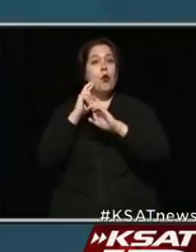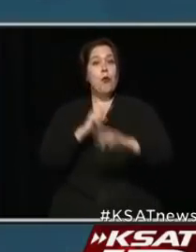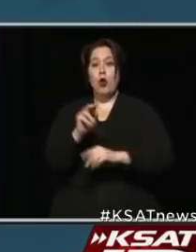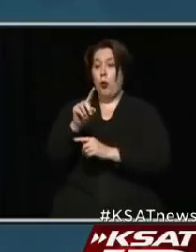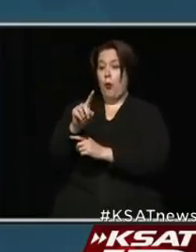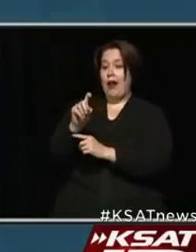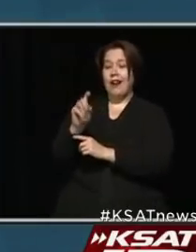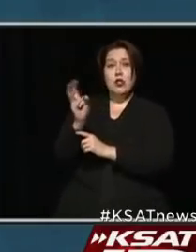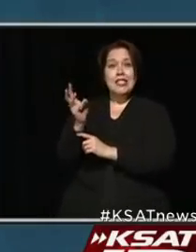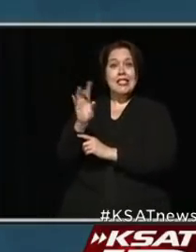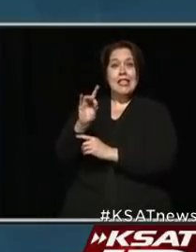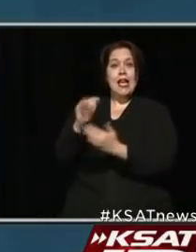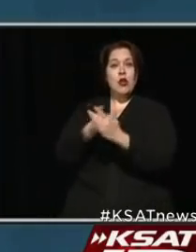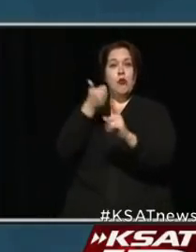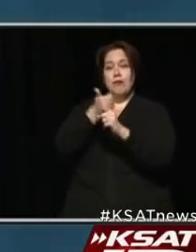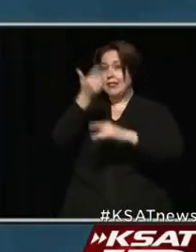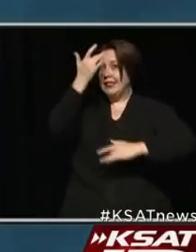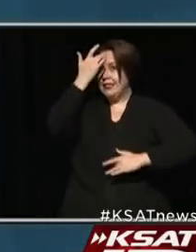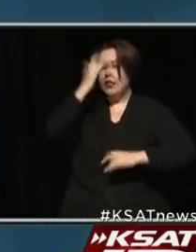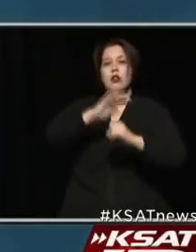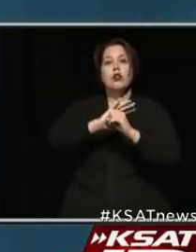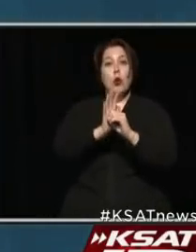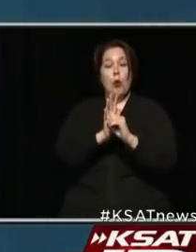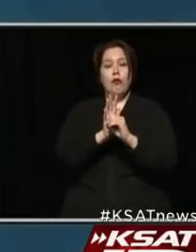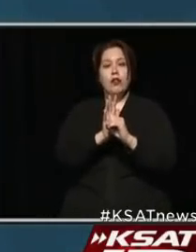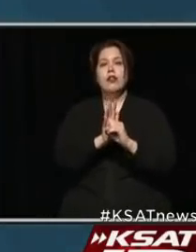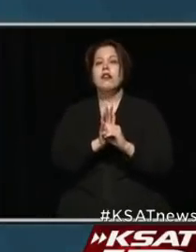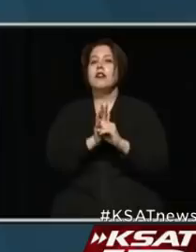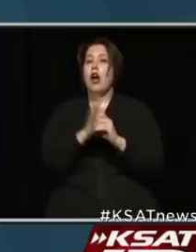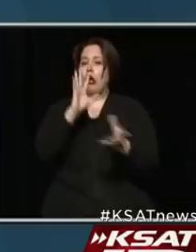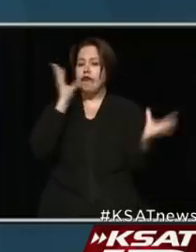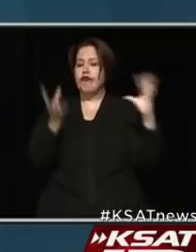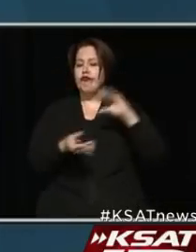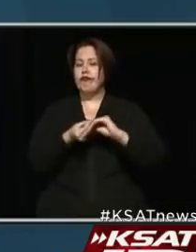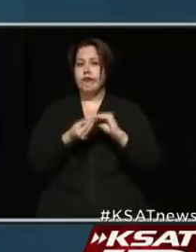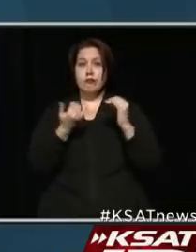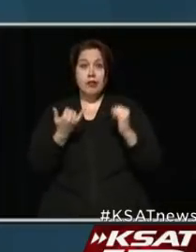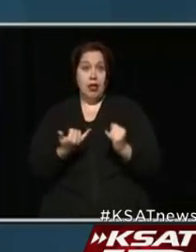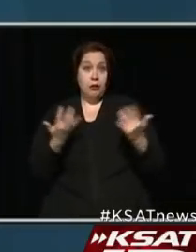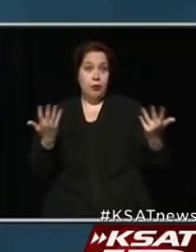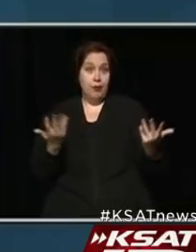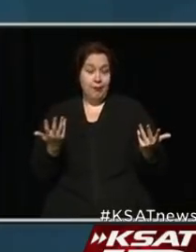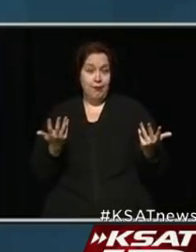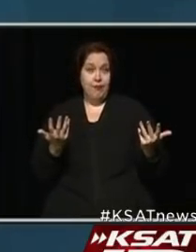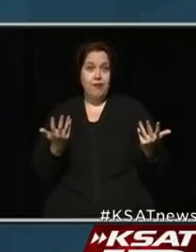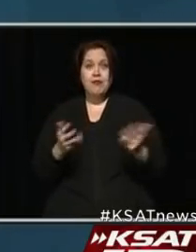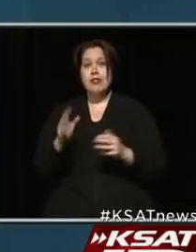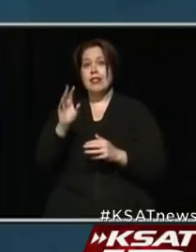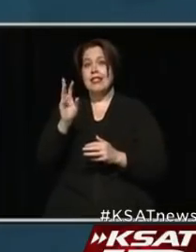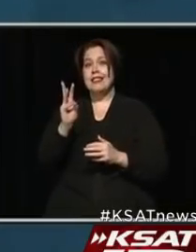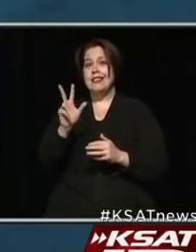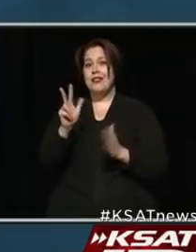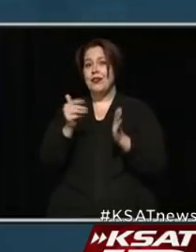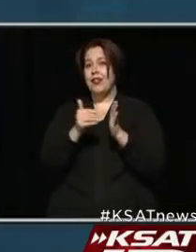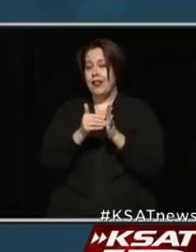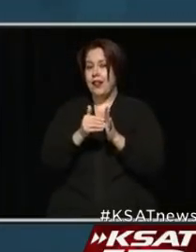168 new cases of COVID-19, which brings our cumulative total since the pandemic began to 63